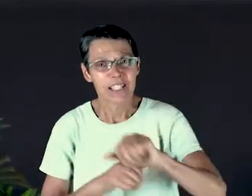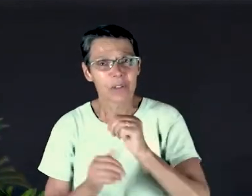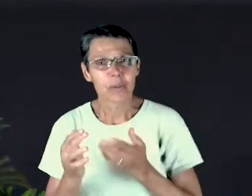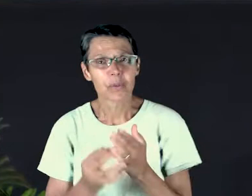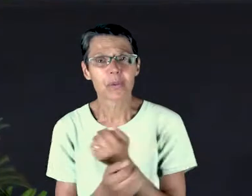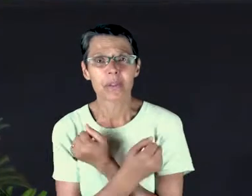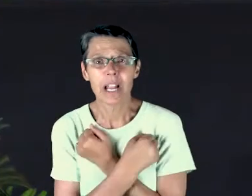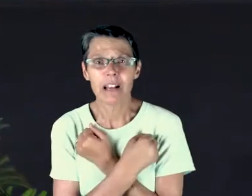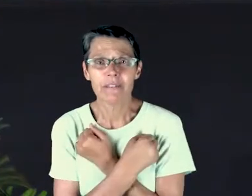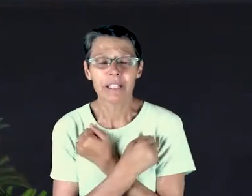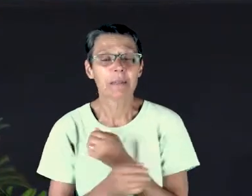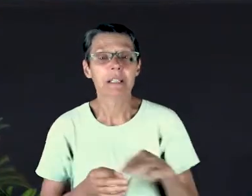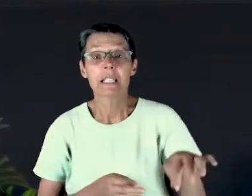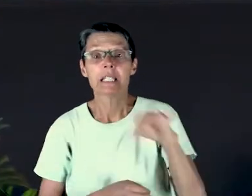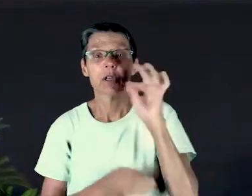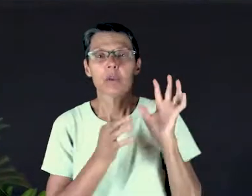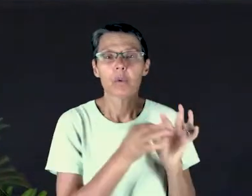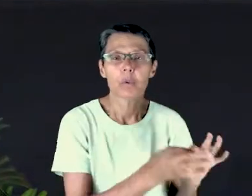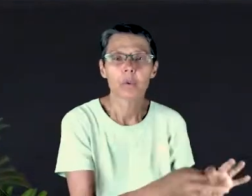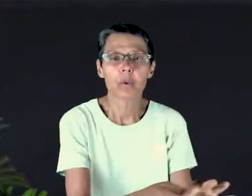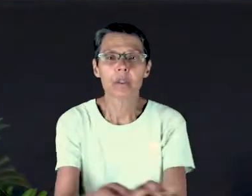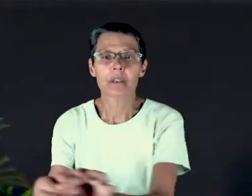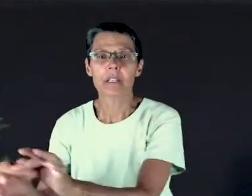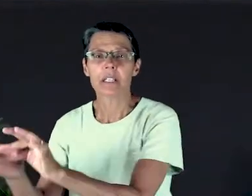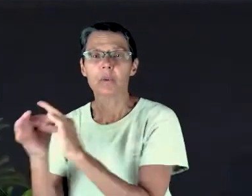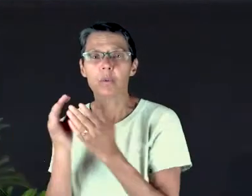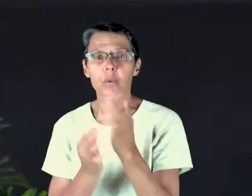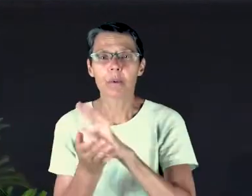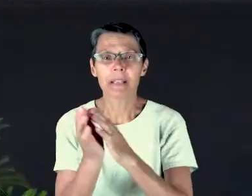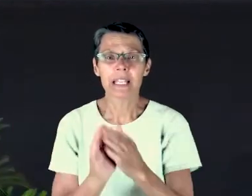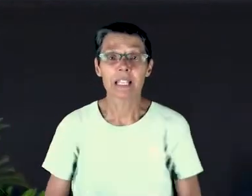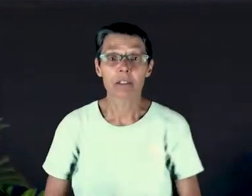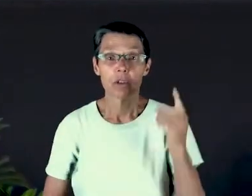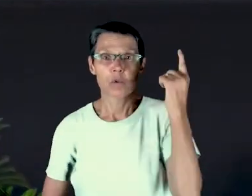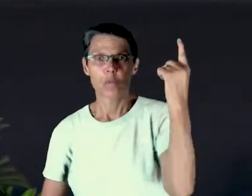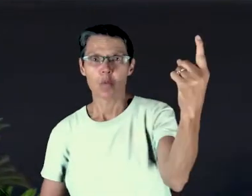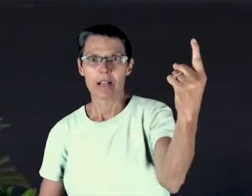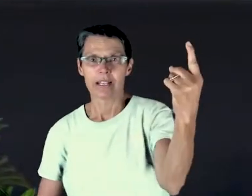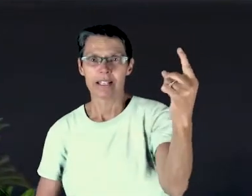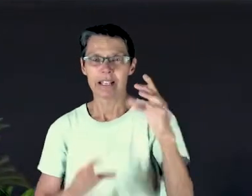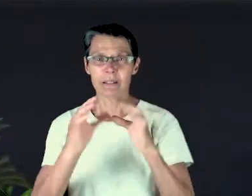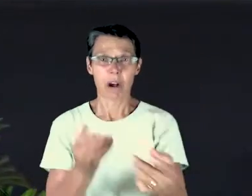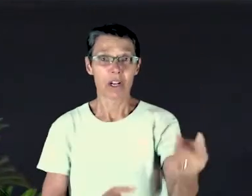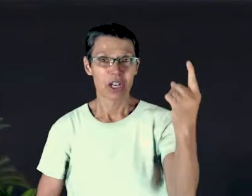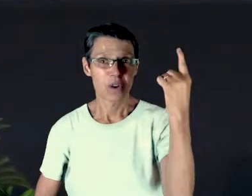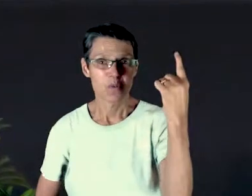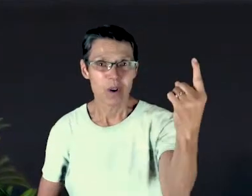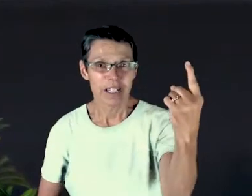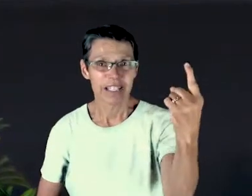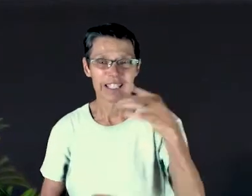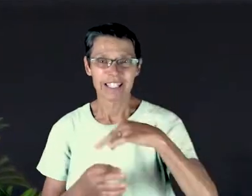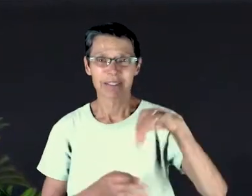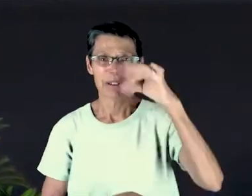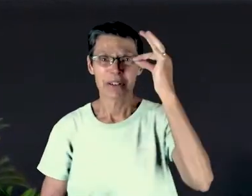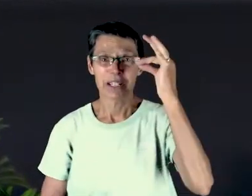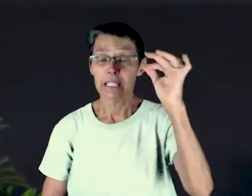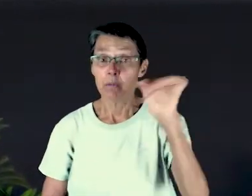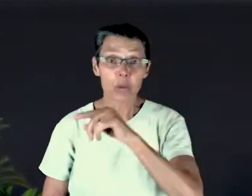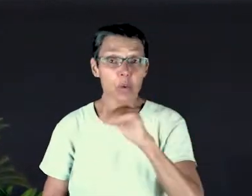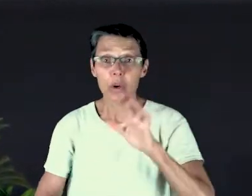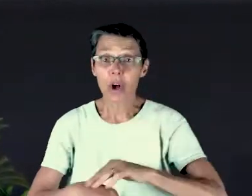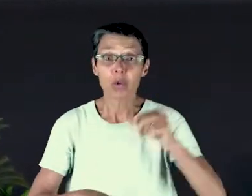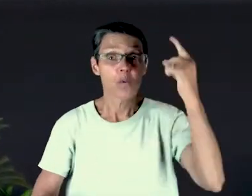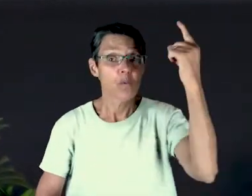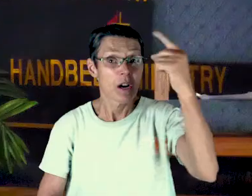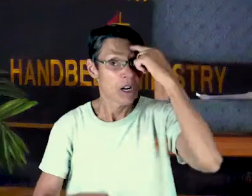Spirit in the bond of peace. There is one body and one Spirit, just as you were called to the one hope of your